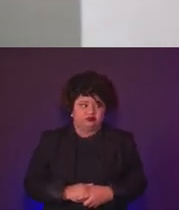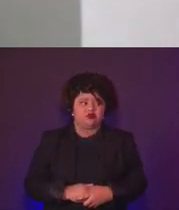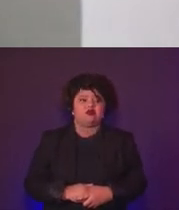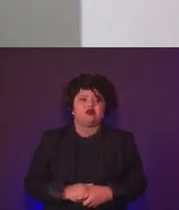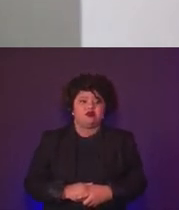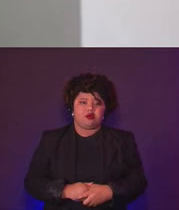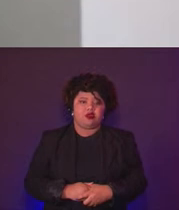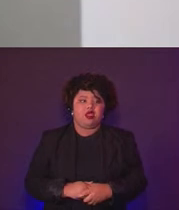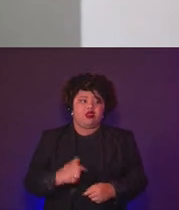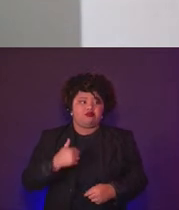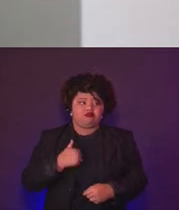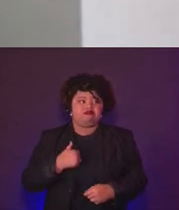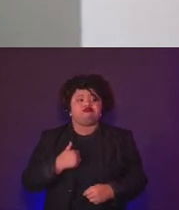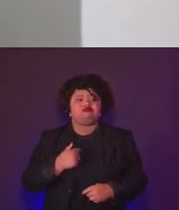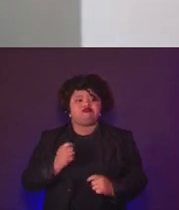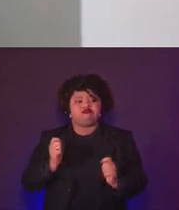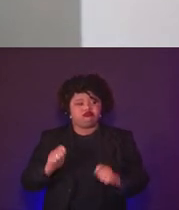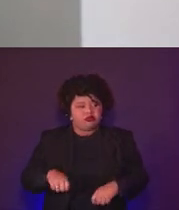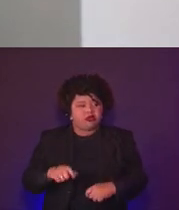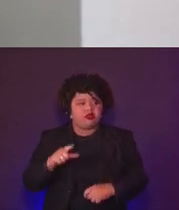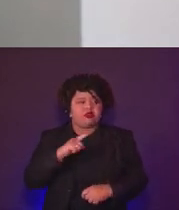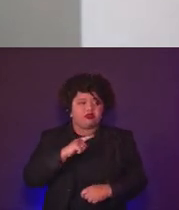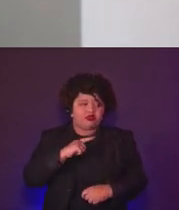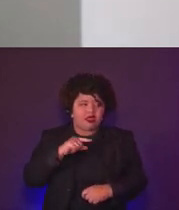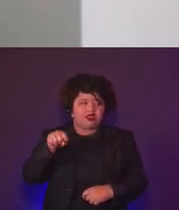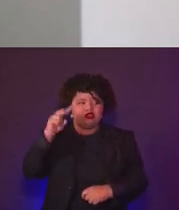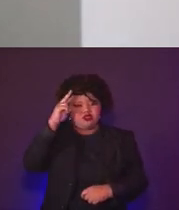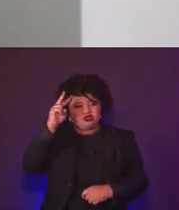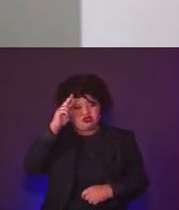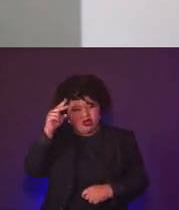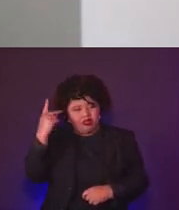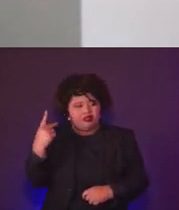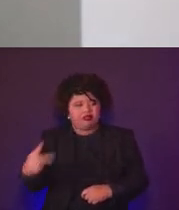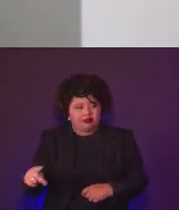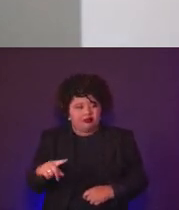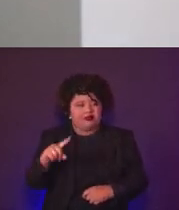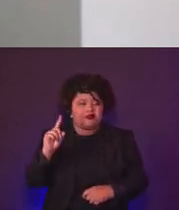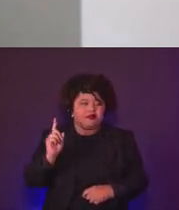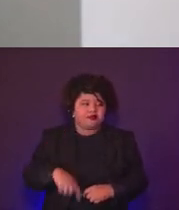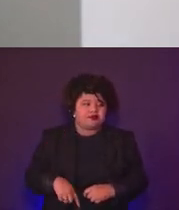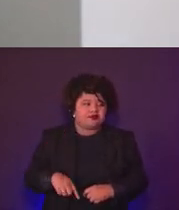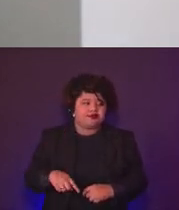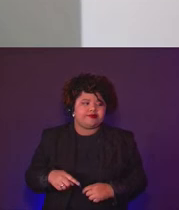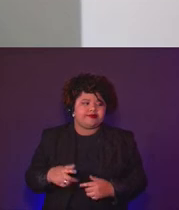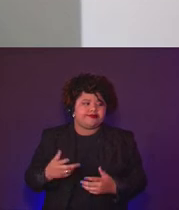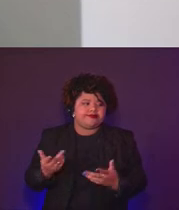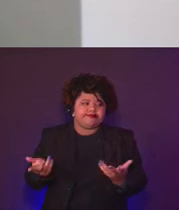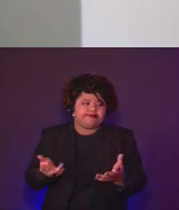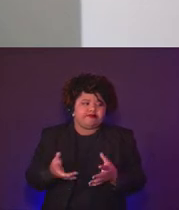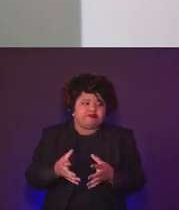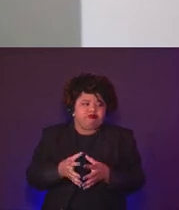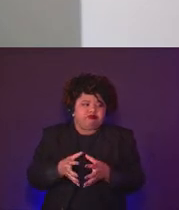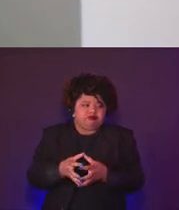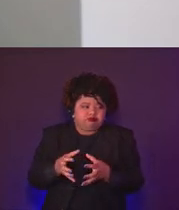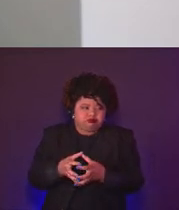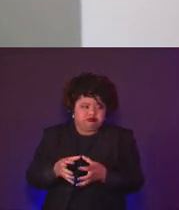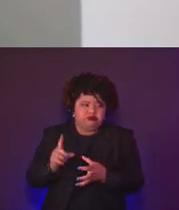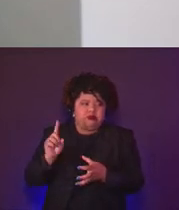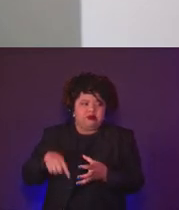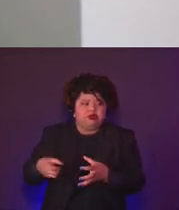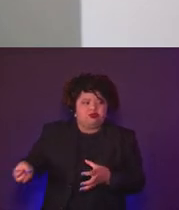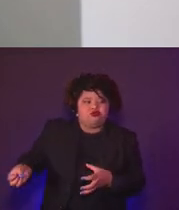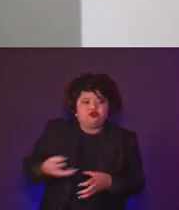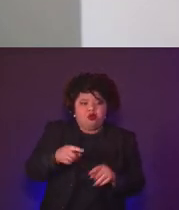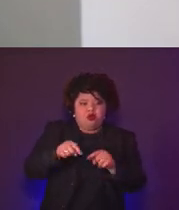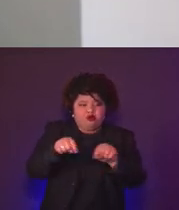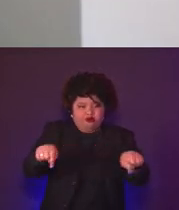Emmanuel Martinez, he started Precision Journalism Reading Club in the newsroom. And they all